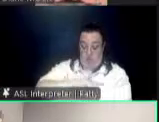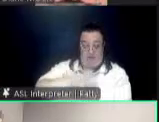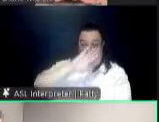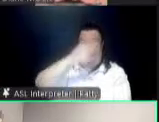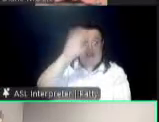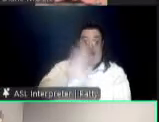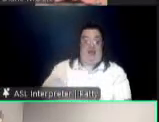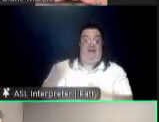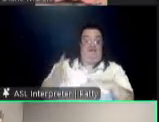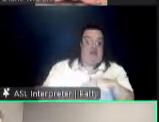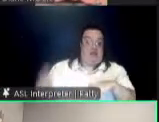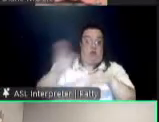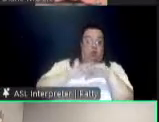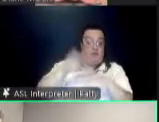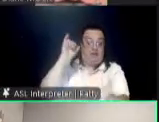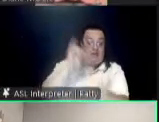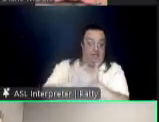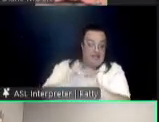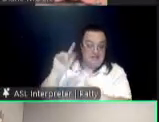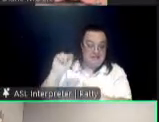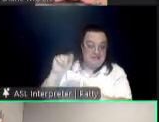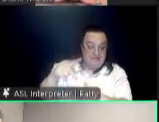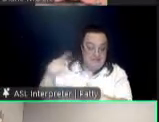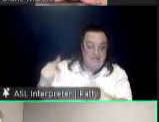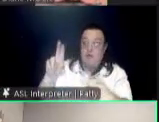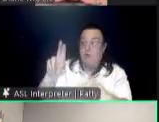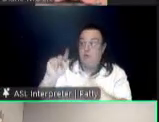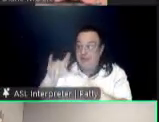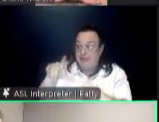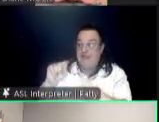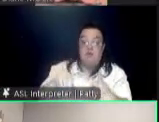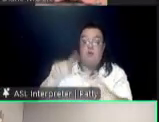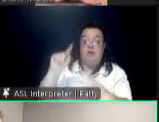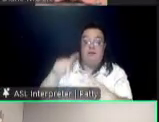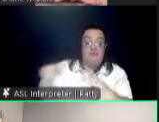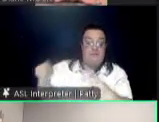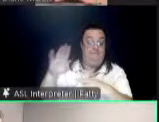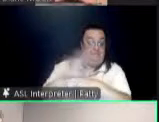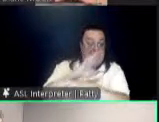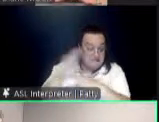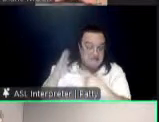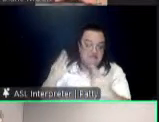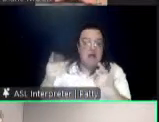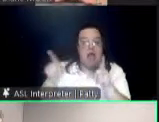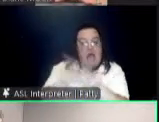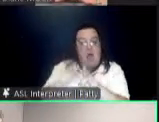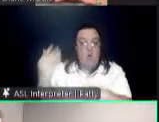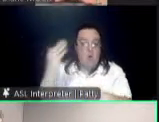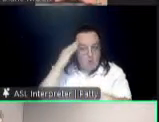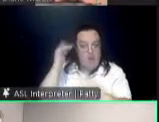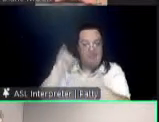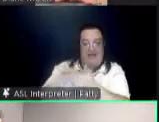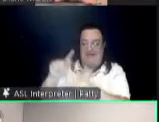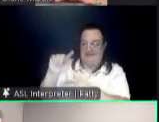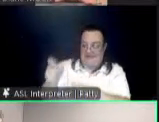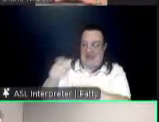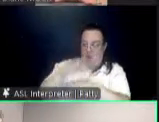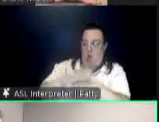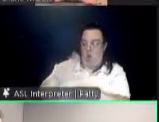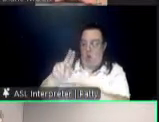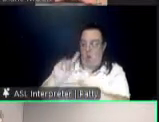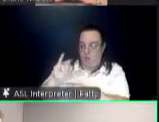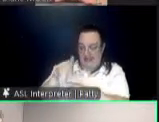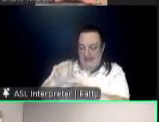TPP utilities or TPP businesses. And as you all know, this is a tax on the utilities infrastructure,